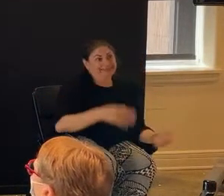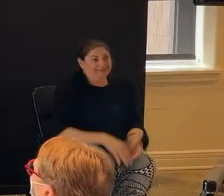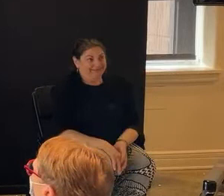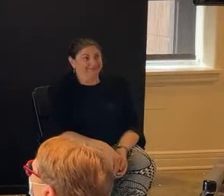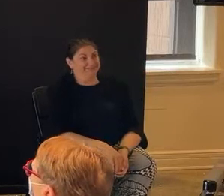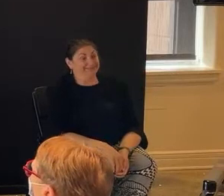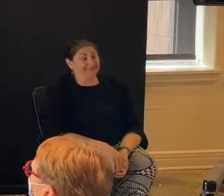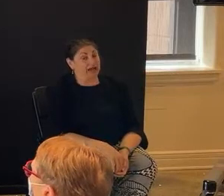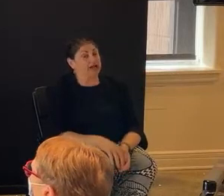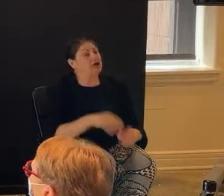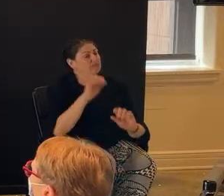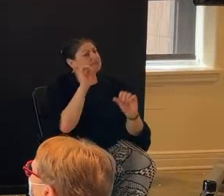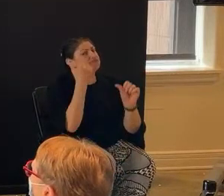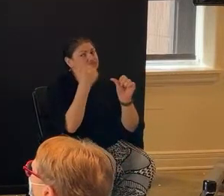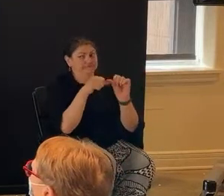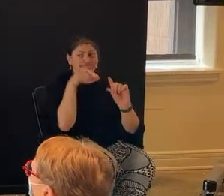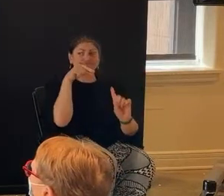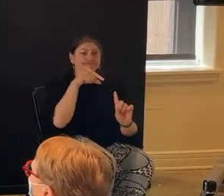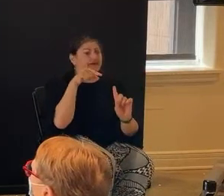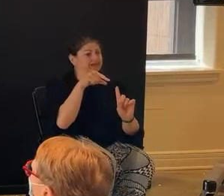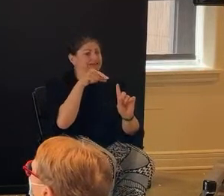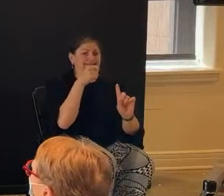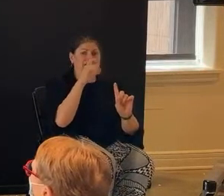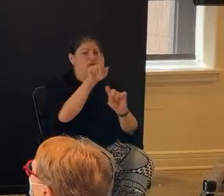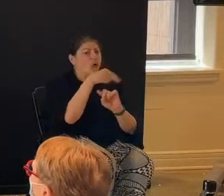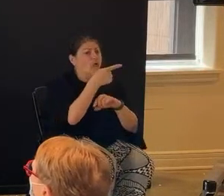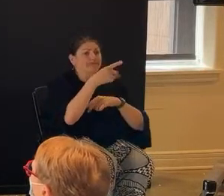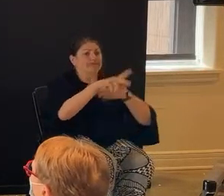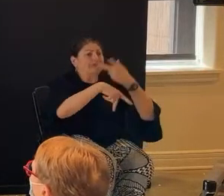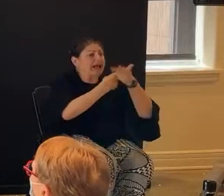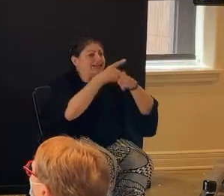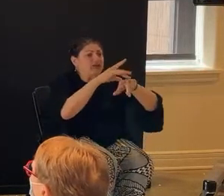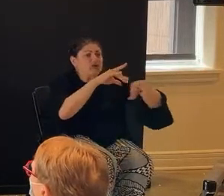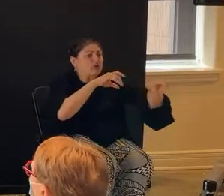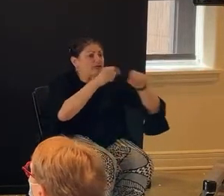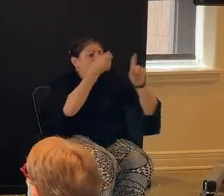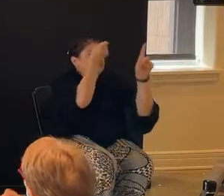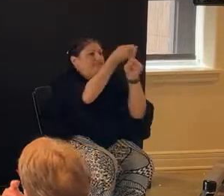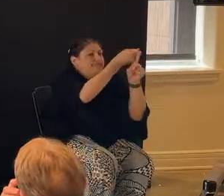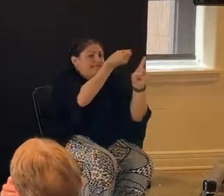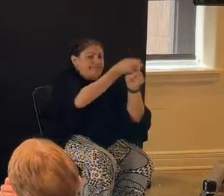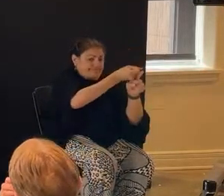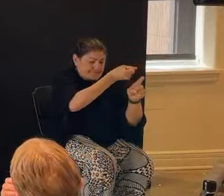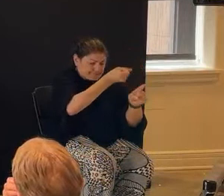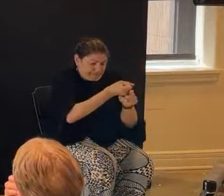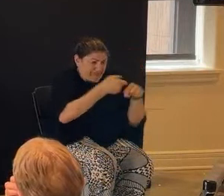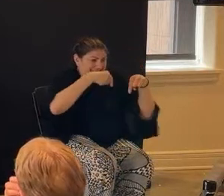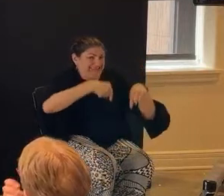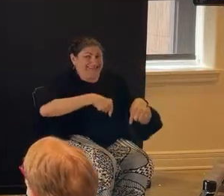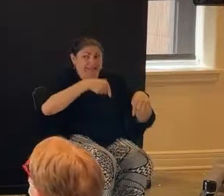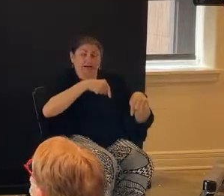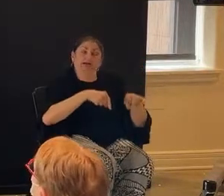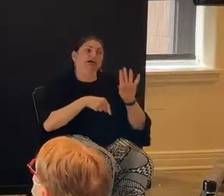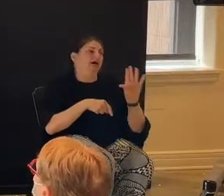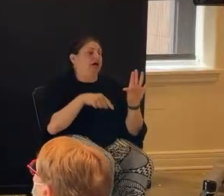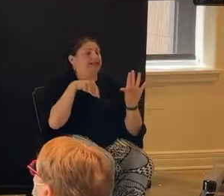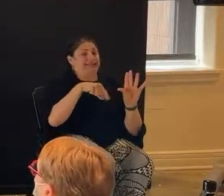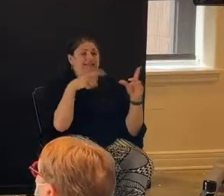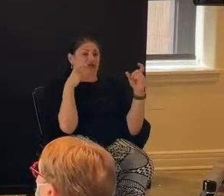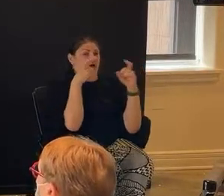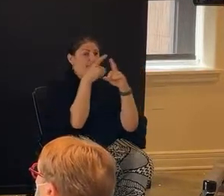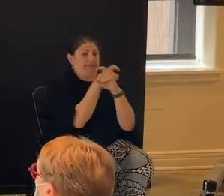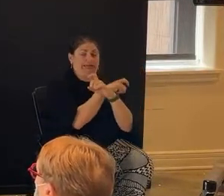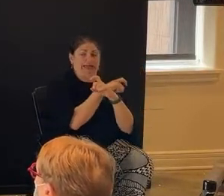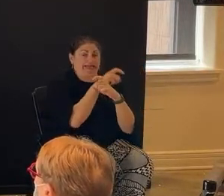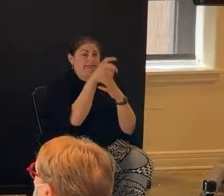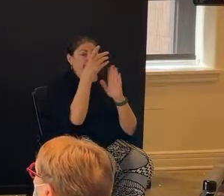And recall that those aren't the only quakes that we get here, these subduction zone quakes. This is a kind of a complicated diagram